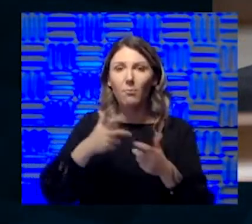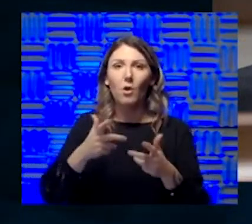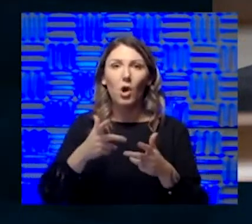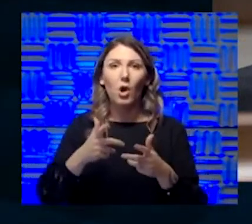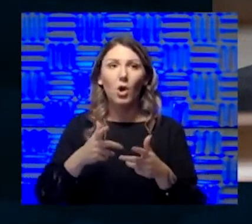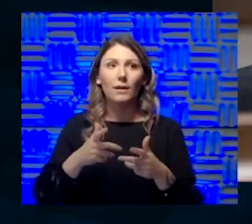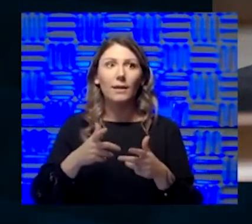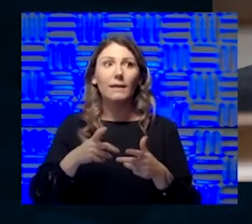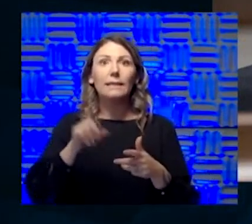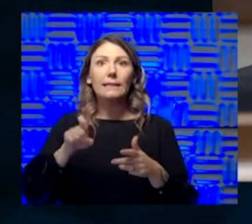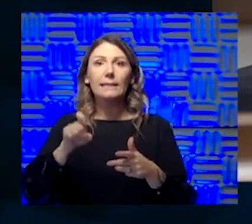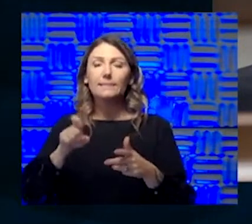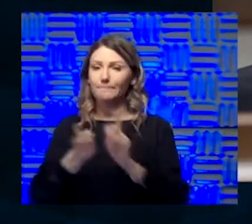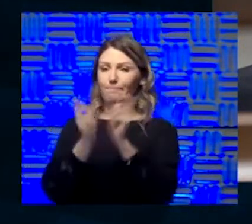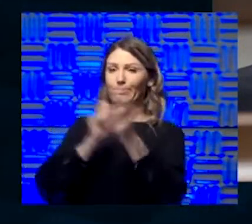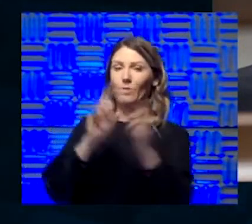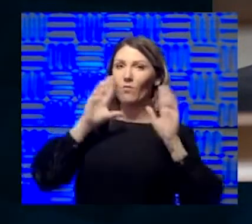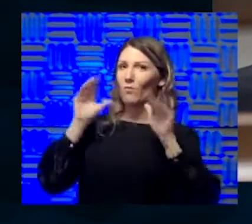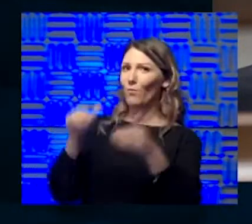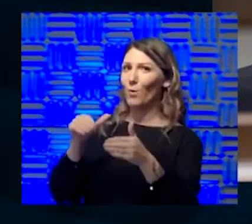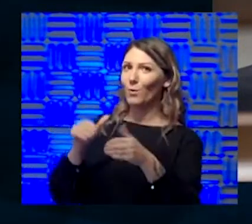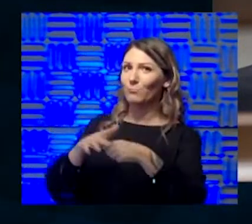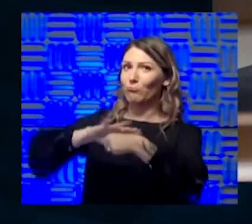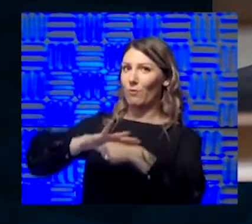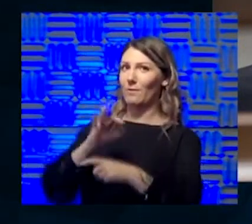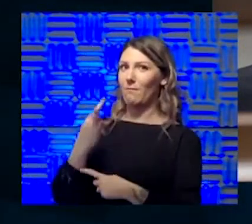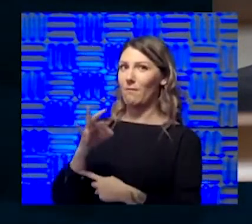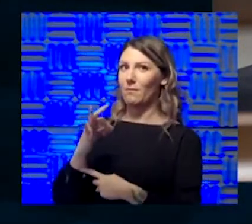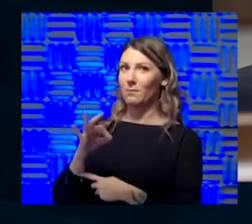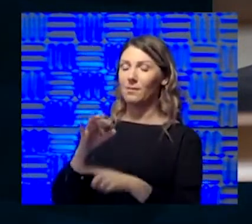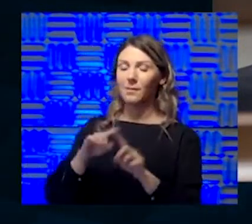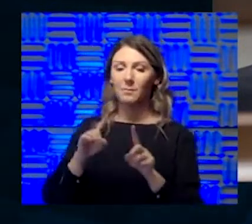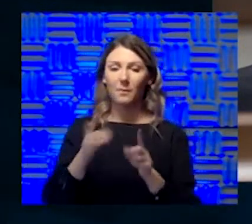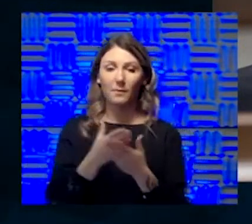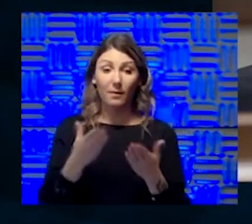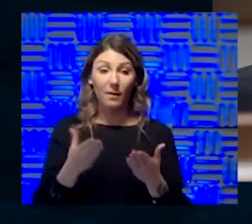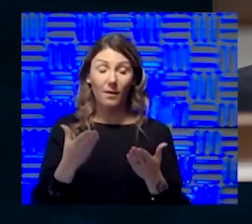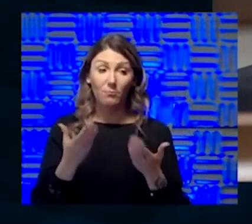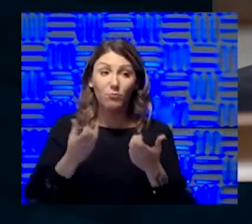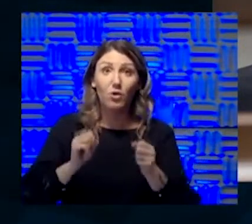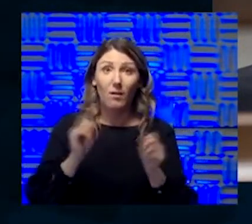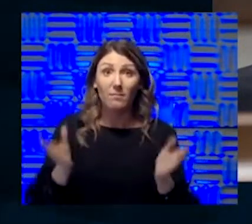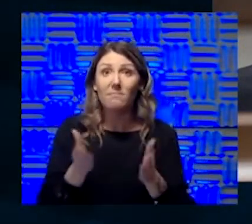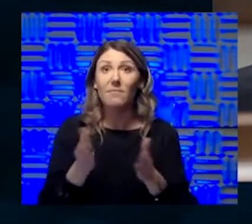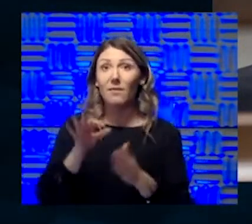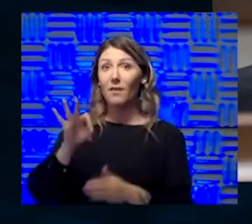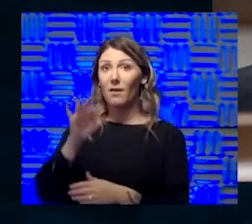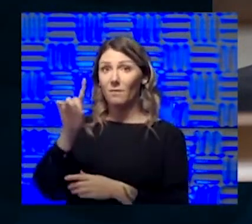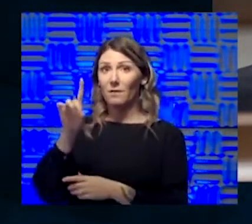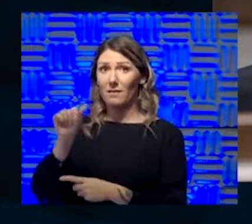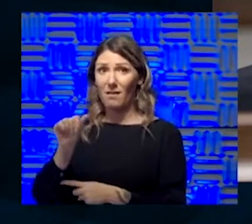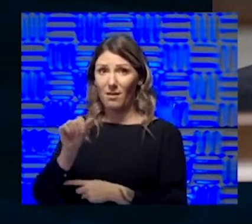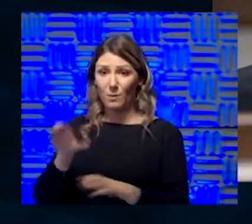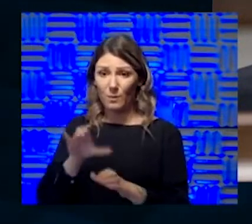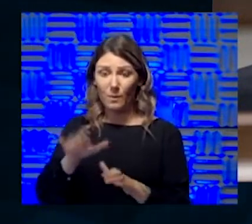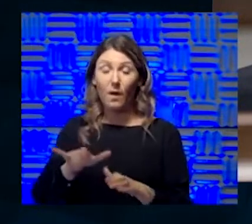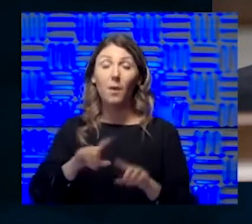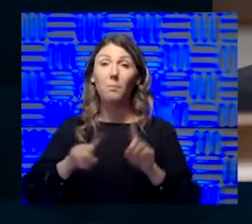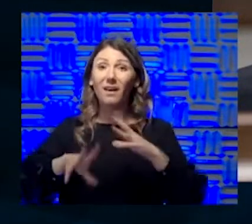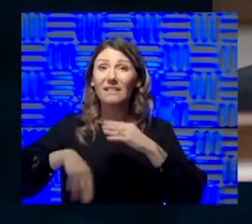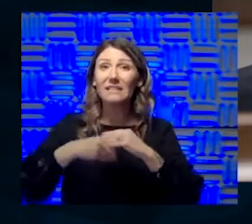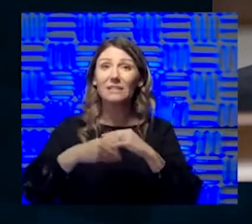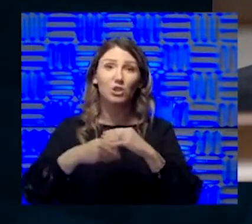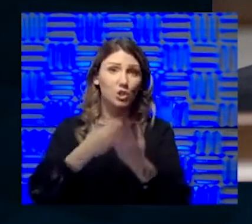on COVID-19 and the things that I am trying to get FDA to do in that regard. I would say, in addition to the equipment,